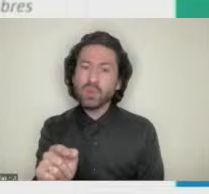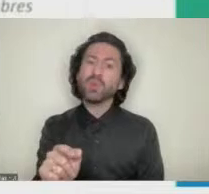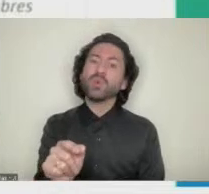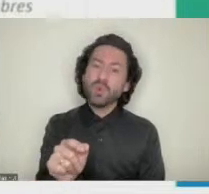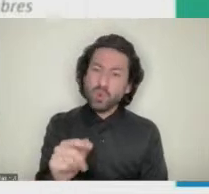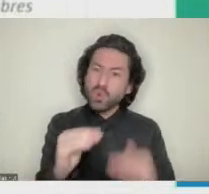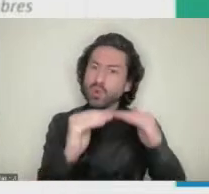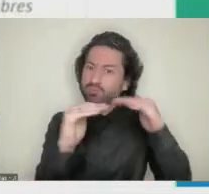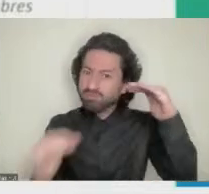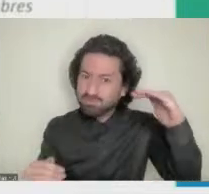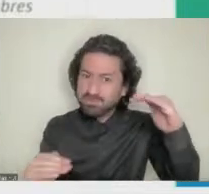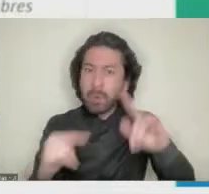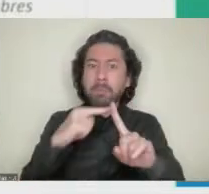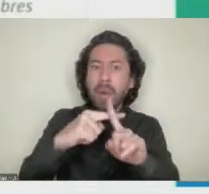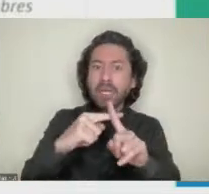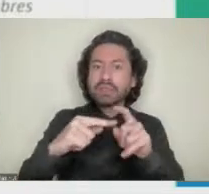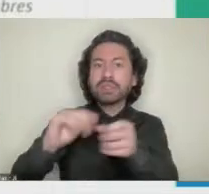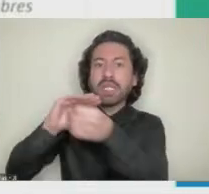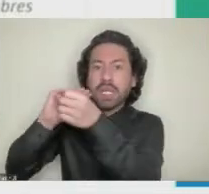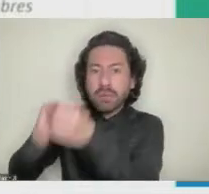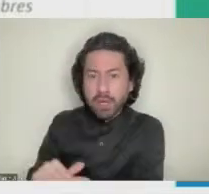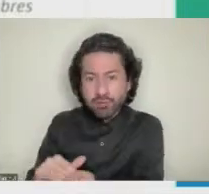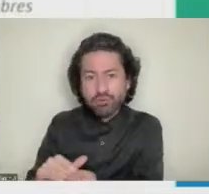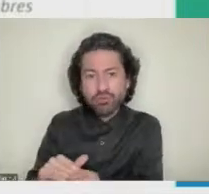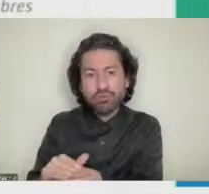These figures evidence